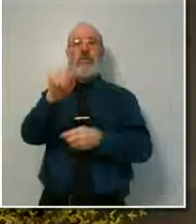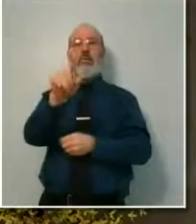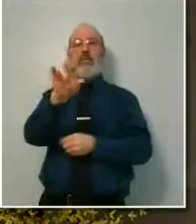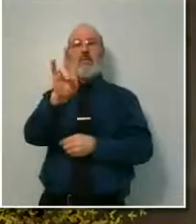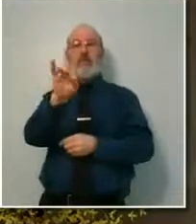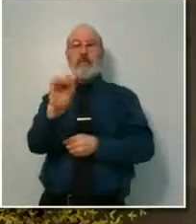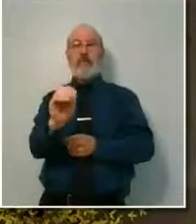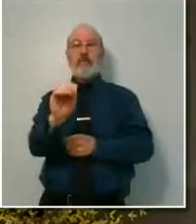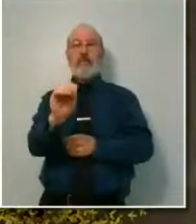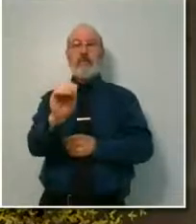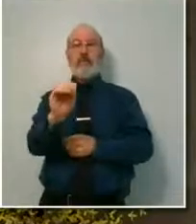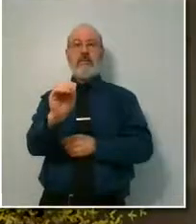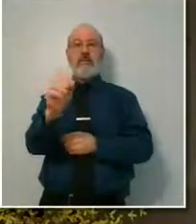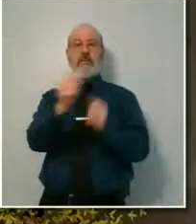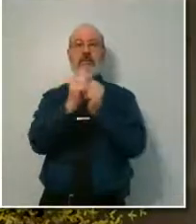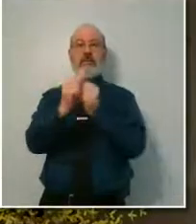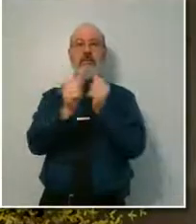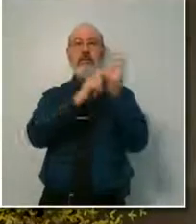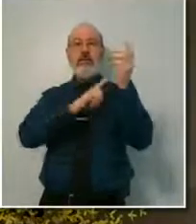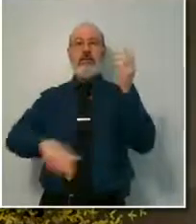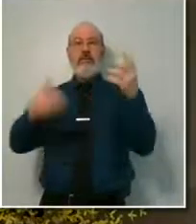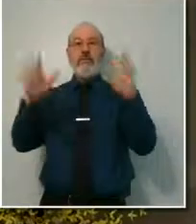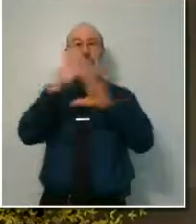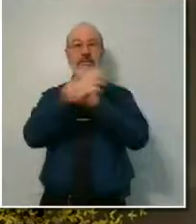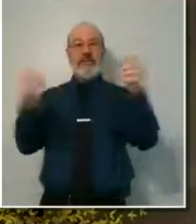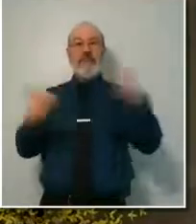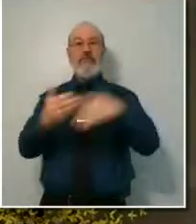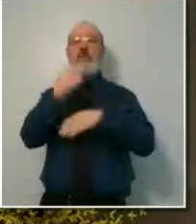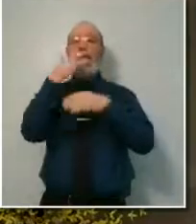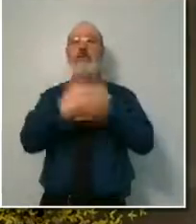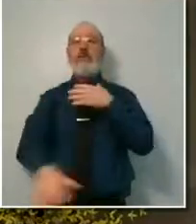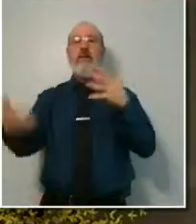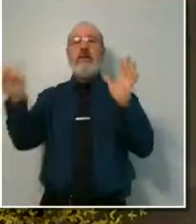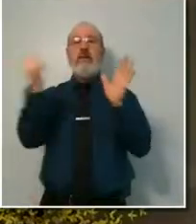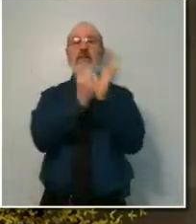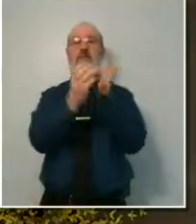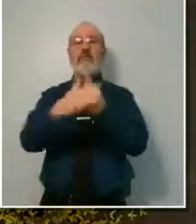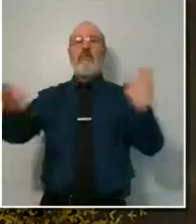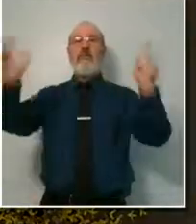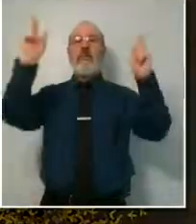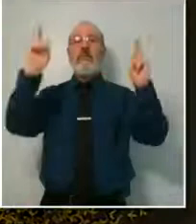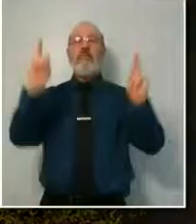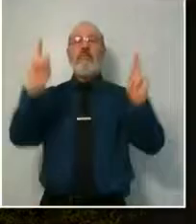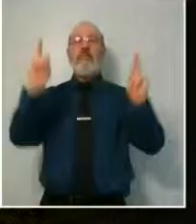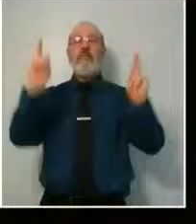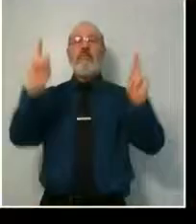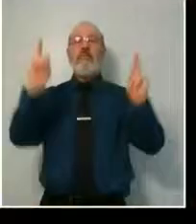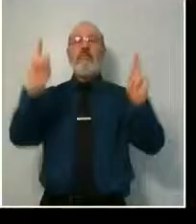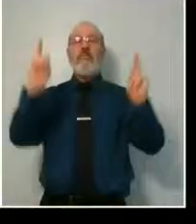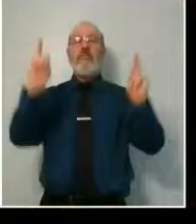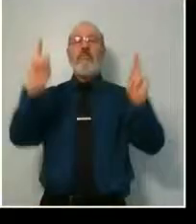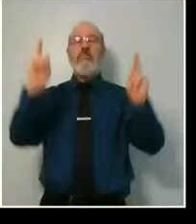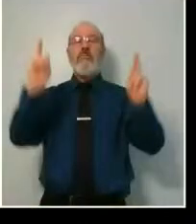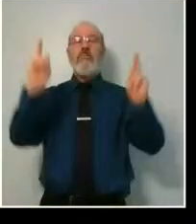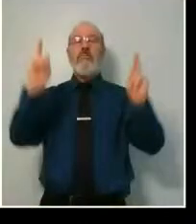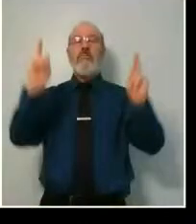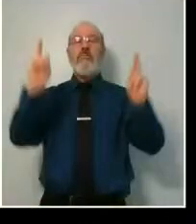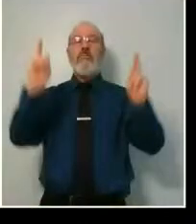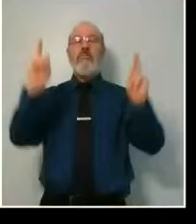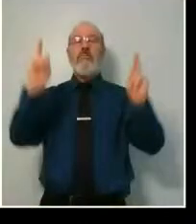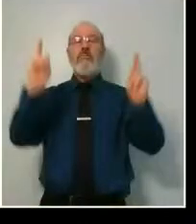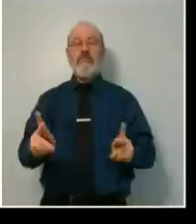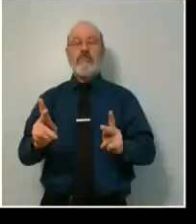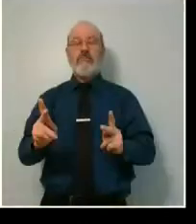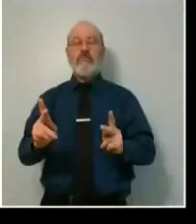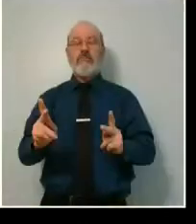You're together with the Lord if you've been saved by the blood of the crucified one. Hymn number 170, if you happen to have a hymn book at home. And also the